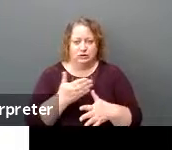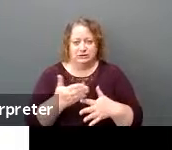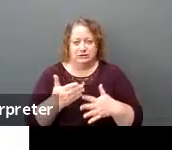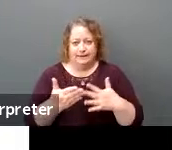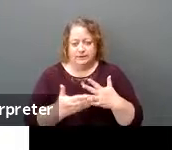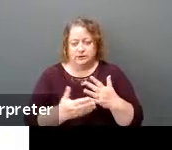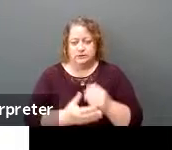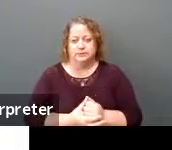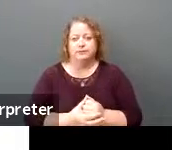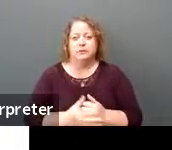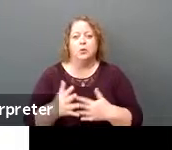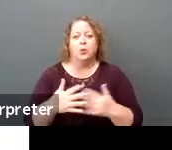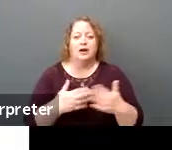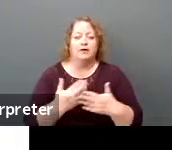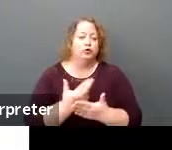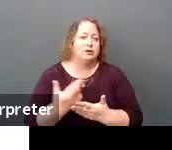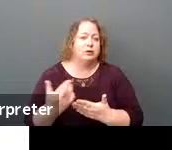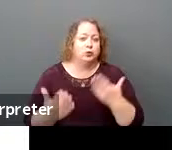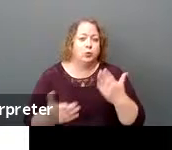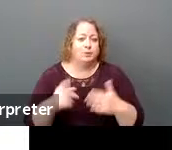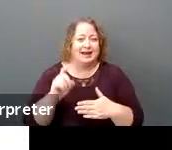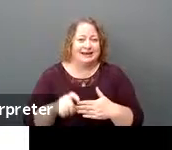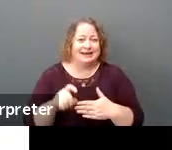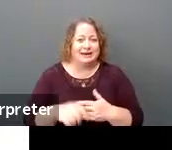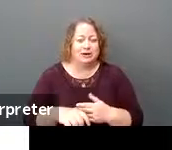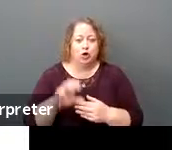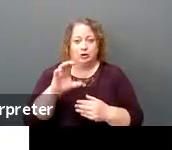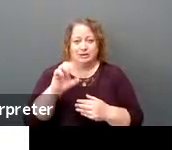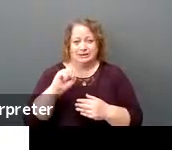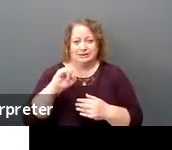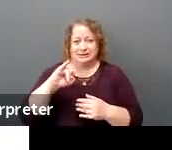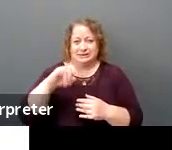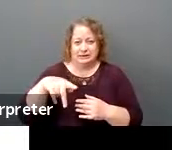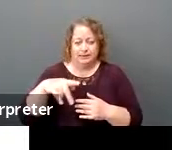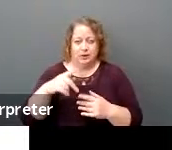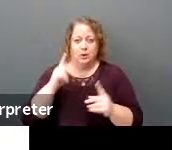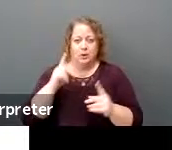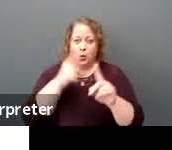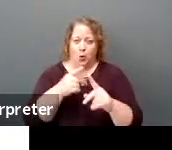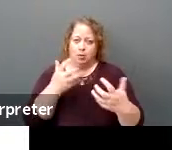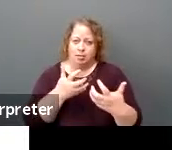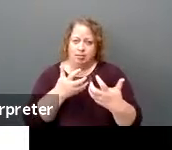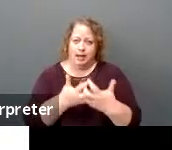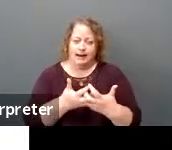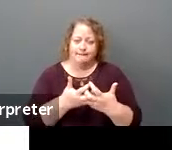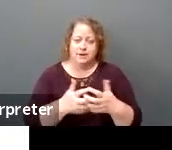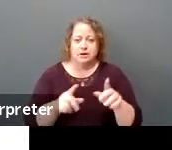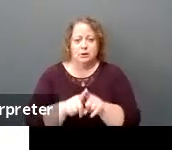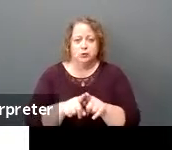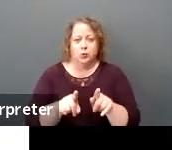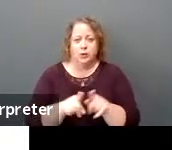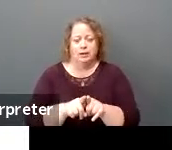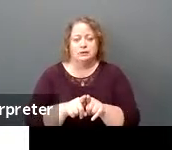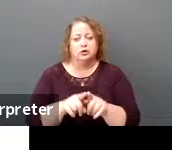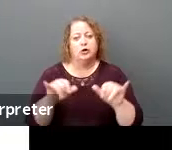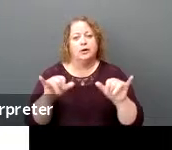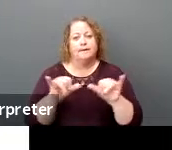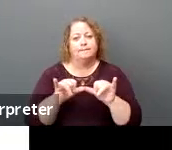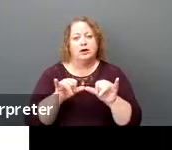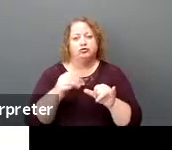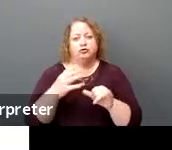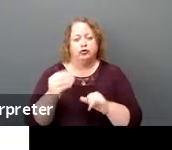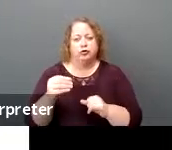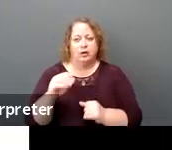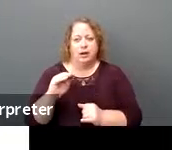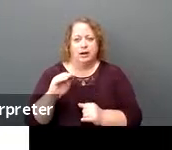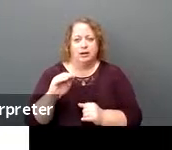any resources that might be needed, our CSIP goal alignment, as well as then our measure and our